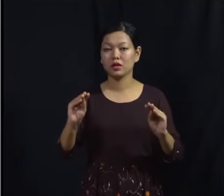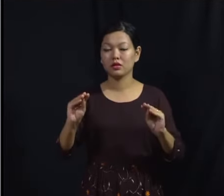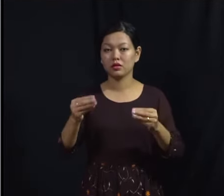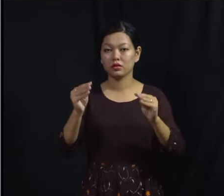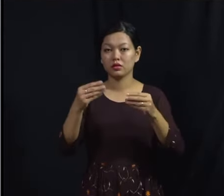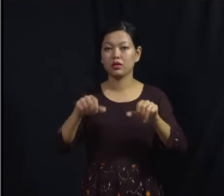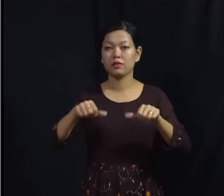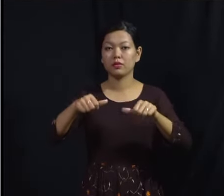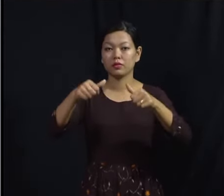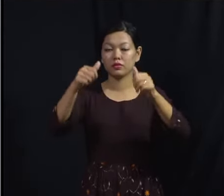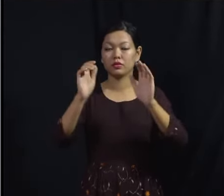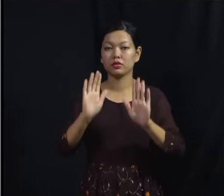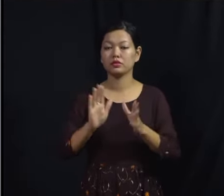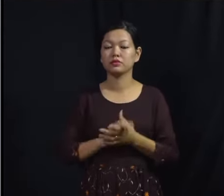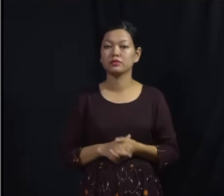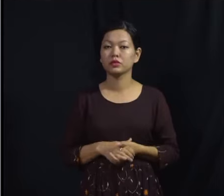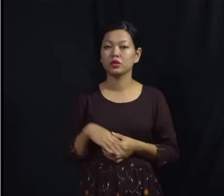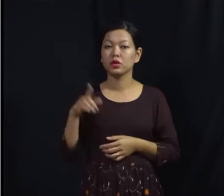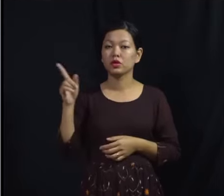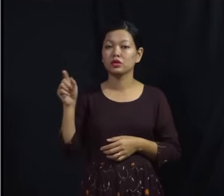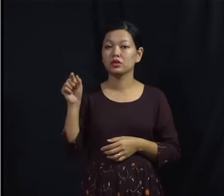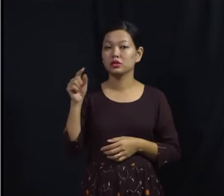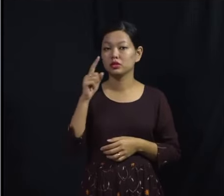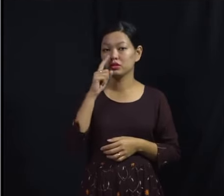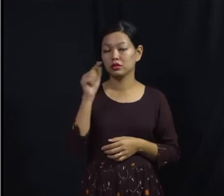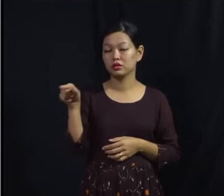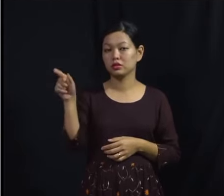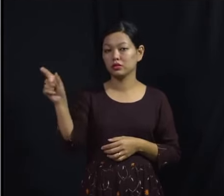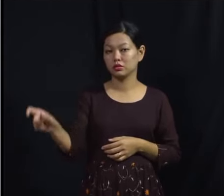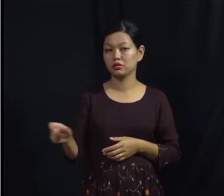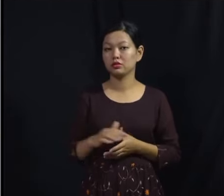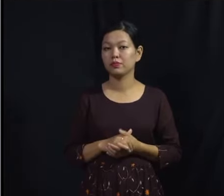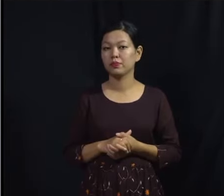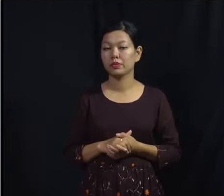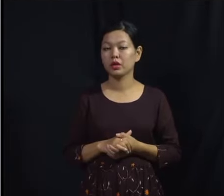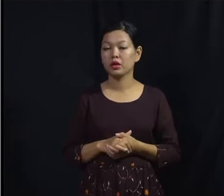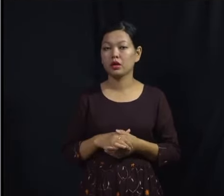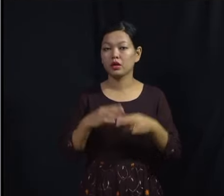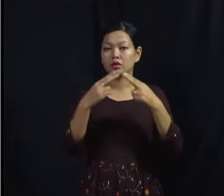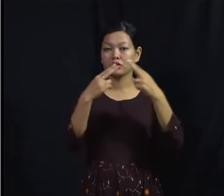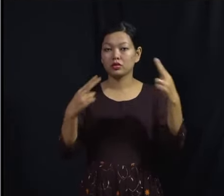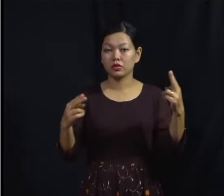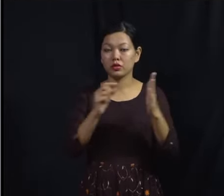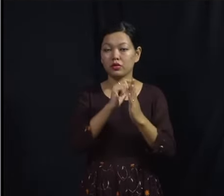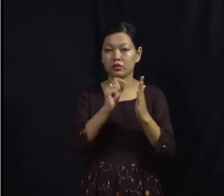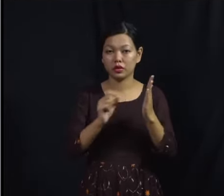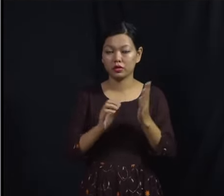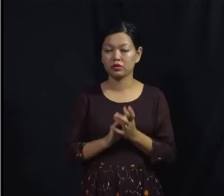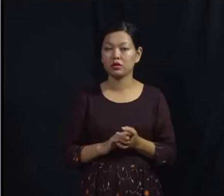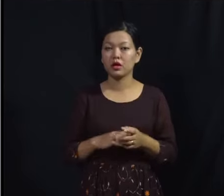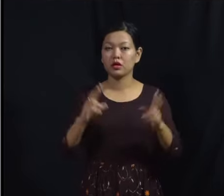we have here is Sunshine Susan is also a story about a young girl who succeeded at all